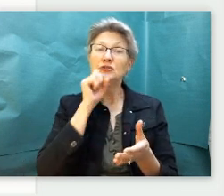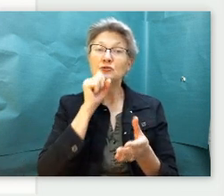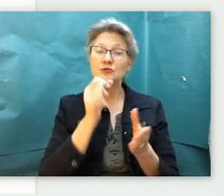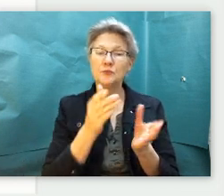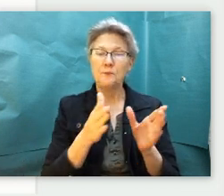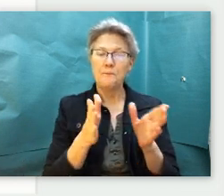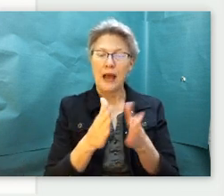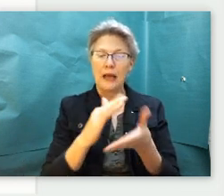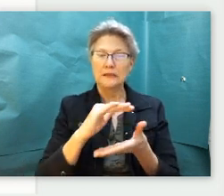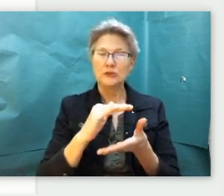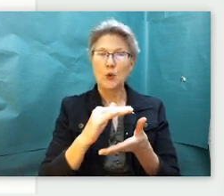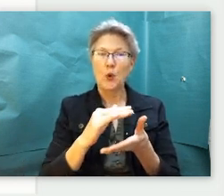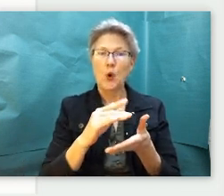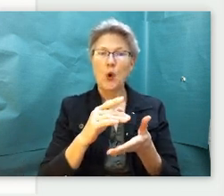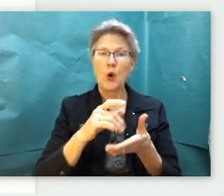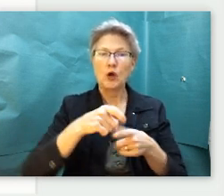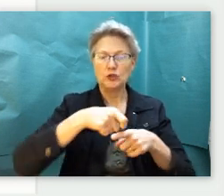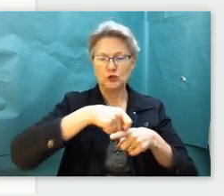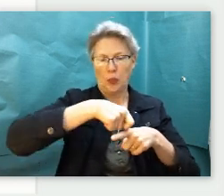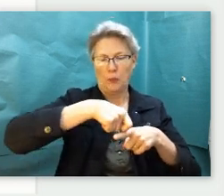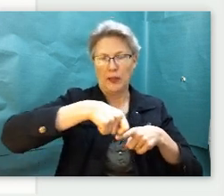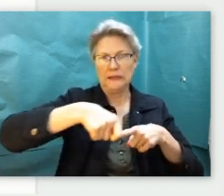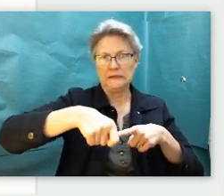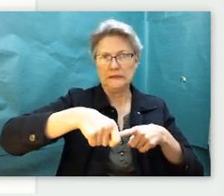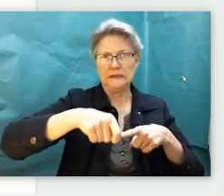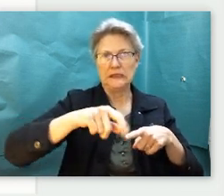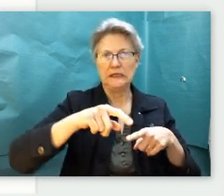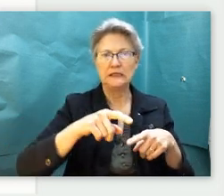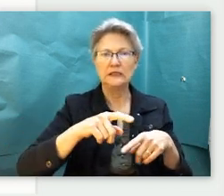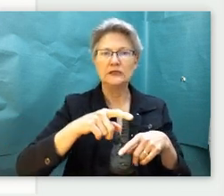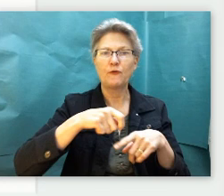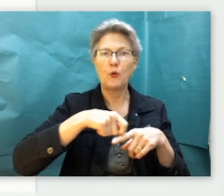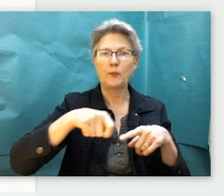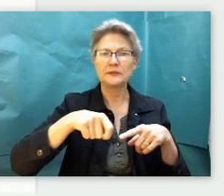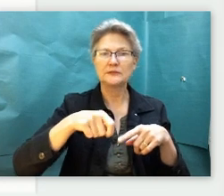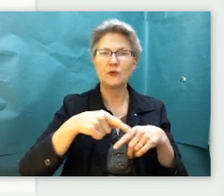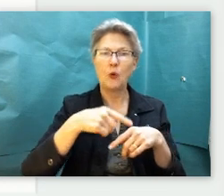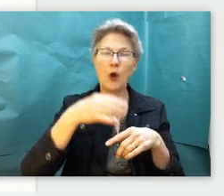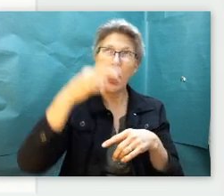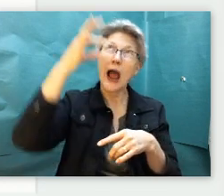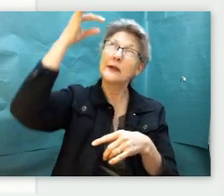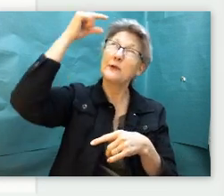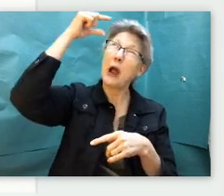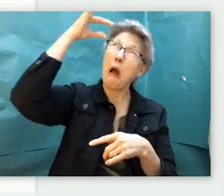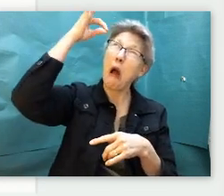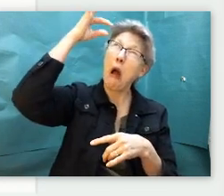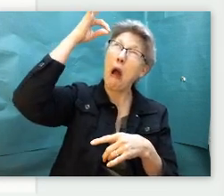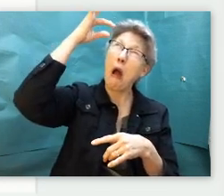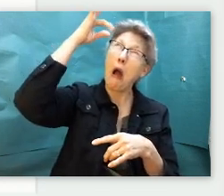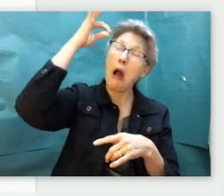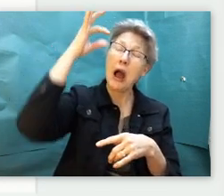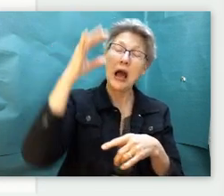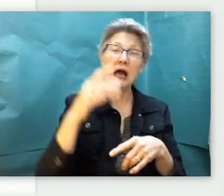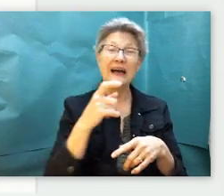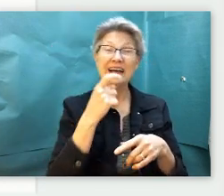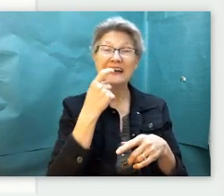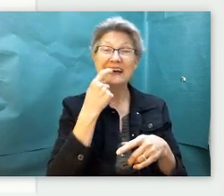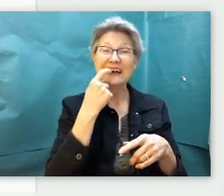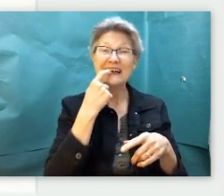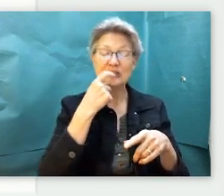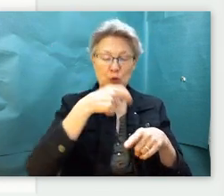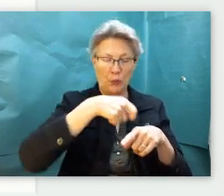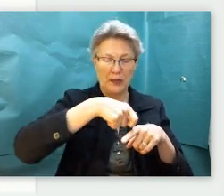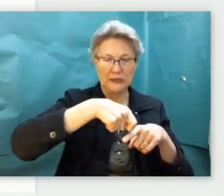While either eye drops or liquid medicine is probably close to a milliliter, toothpaste or a juice box could be